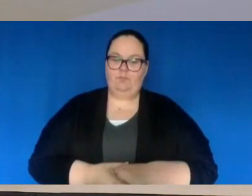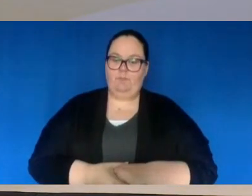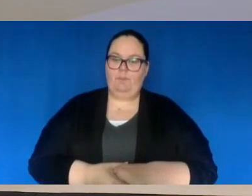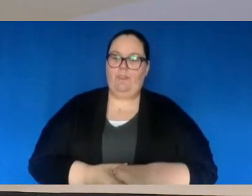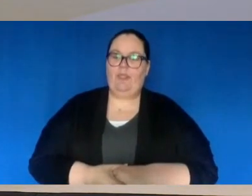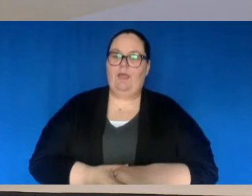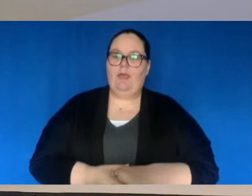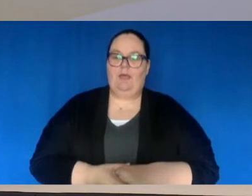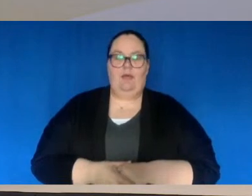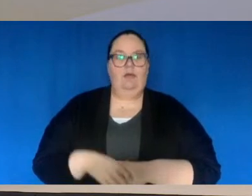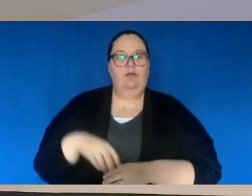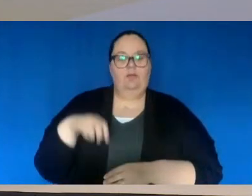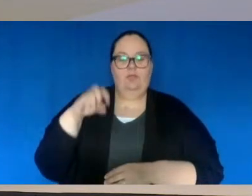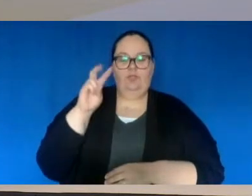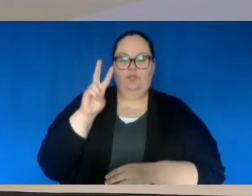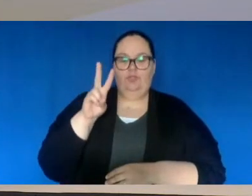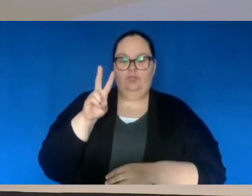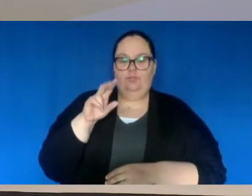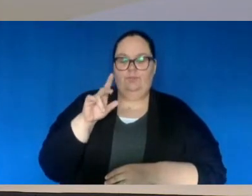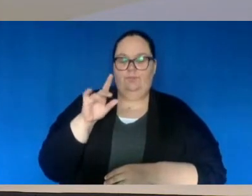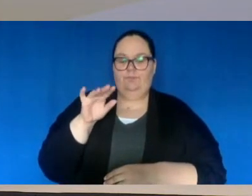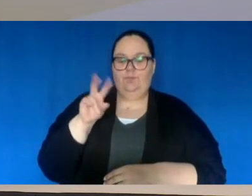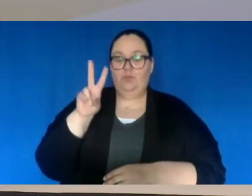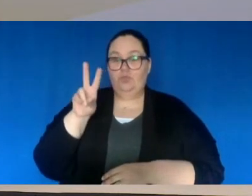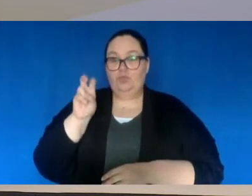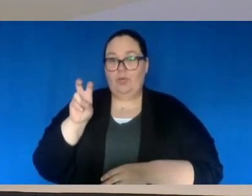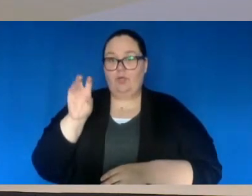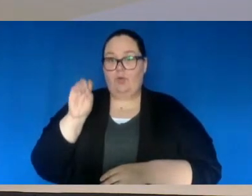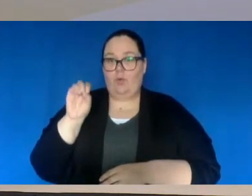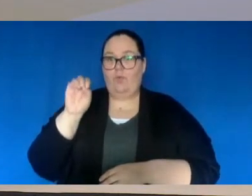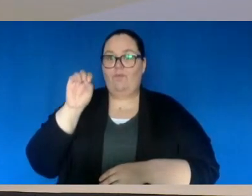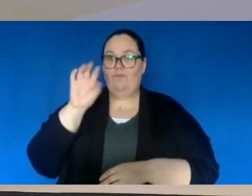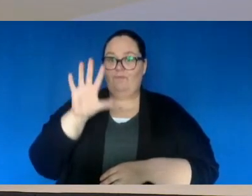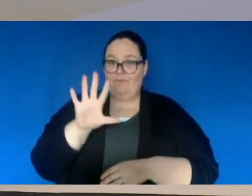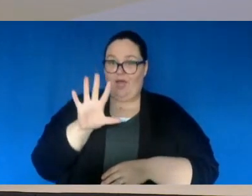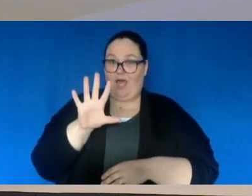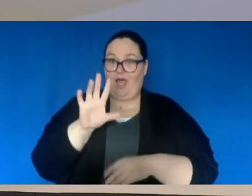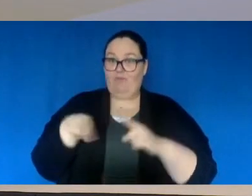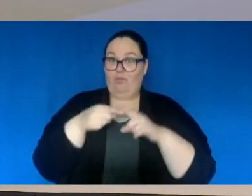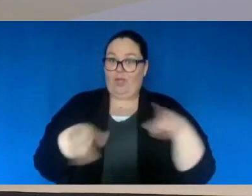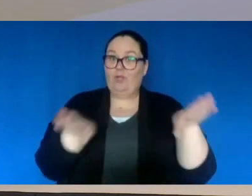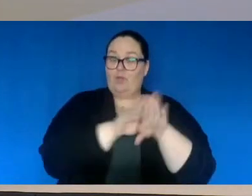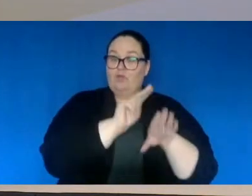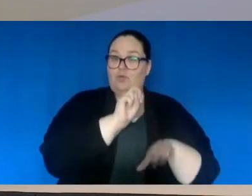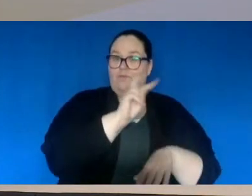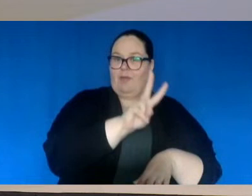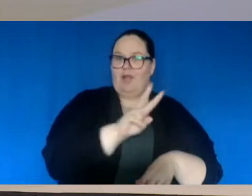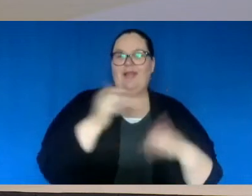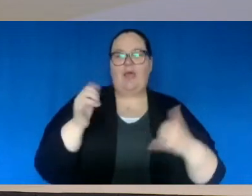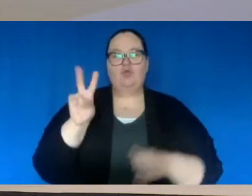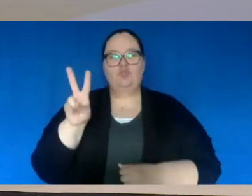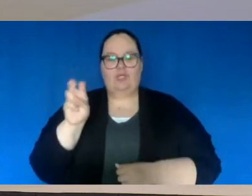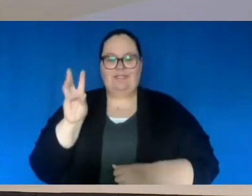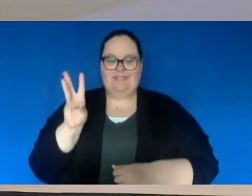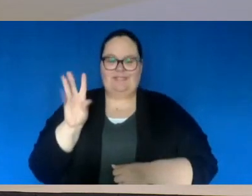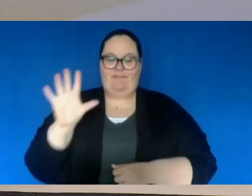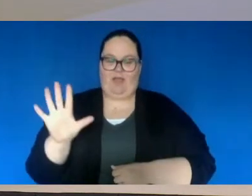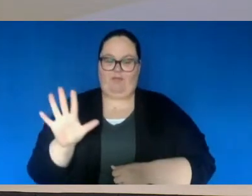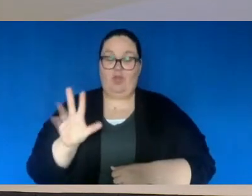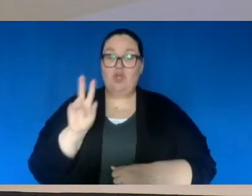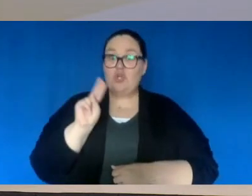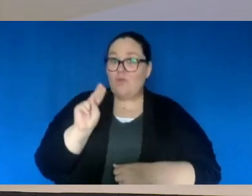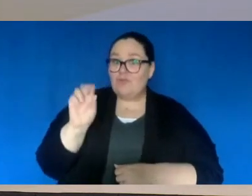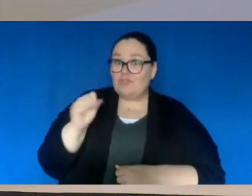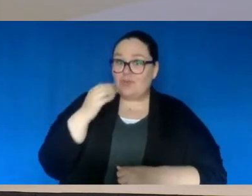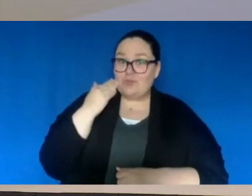today, and only 205 when the bubble closed in November. Nova Scotia has reported over 60